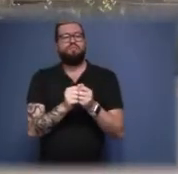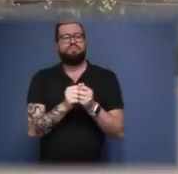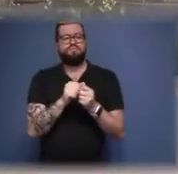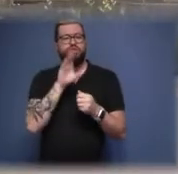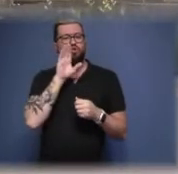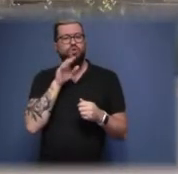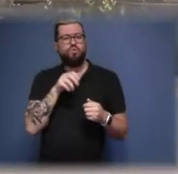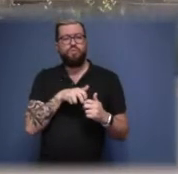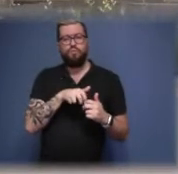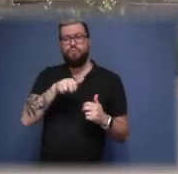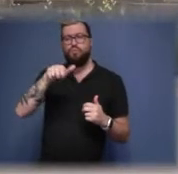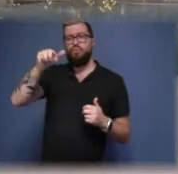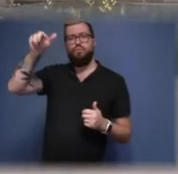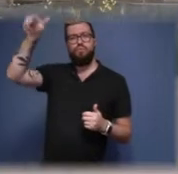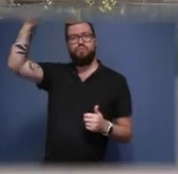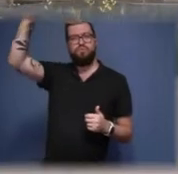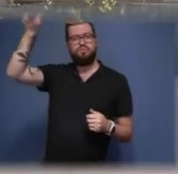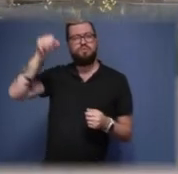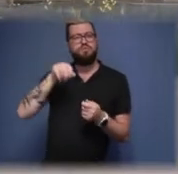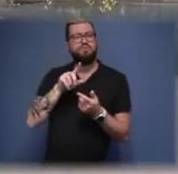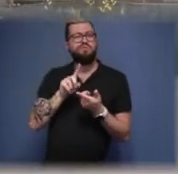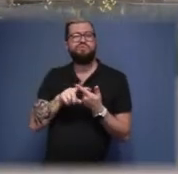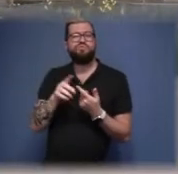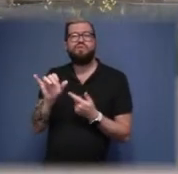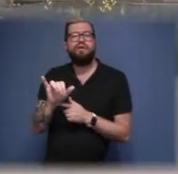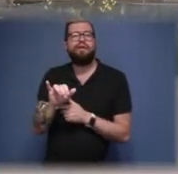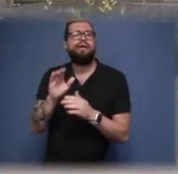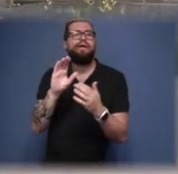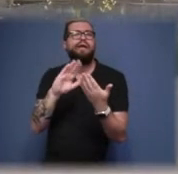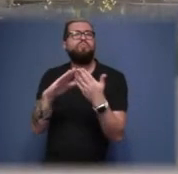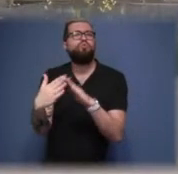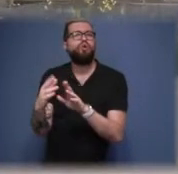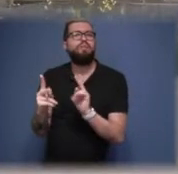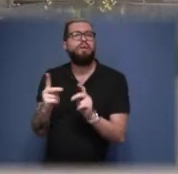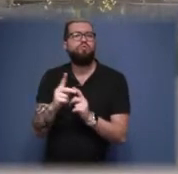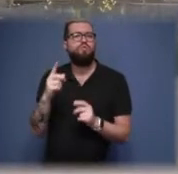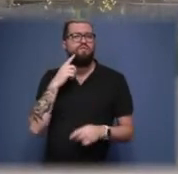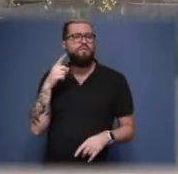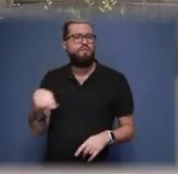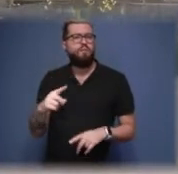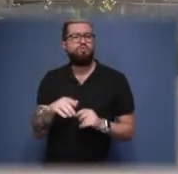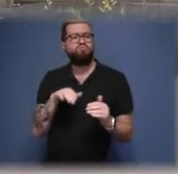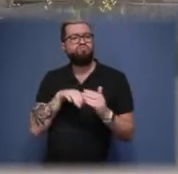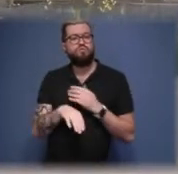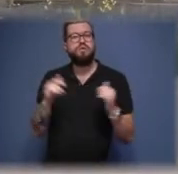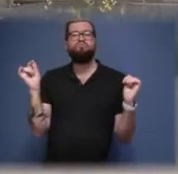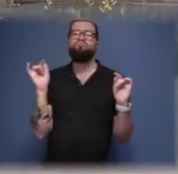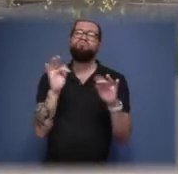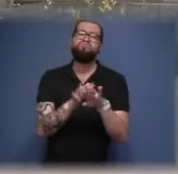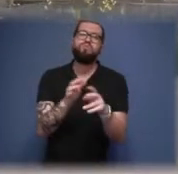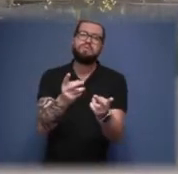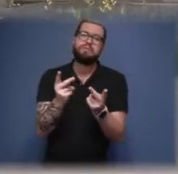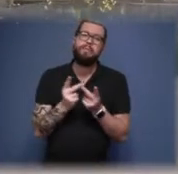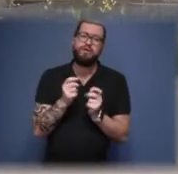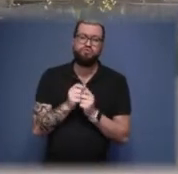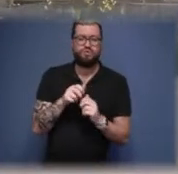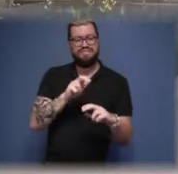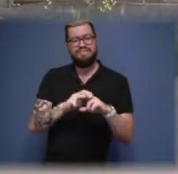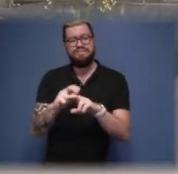big escalated stairs coming in for like community people to. It's like a gathering space where you can